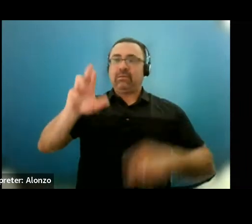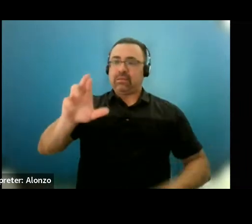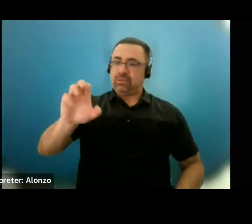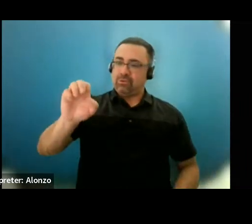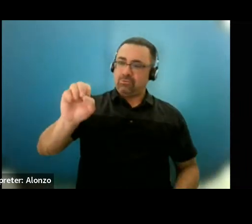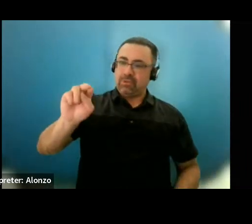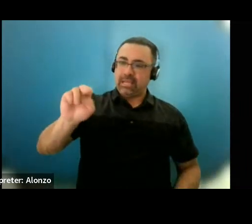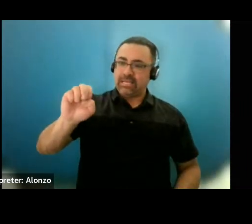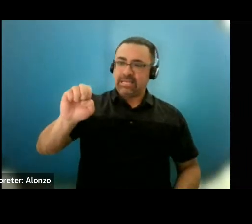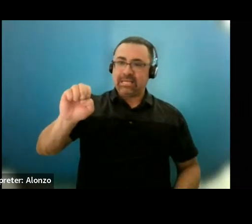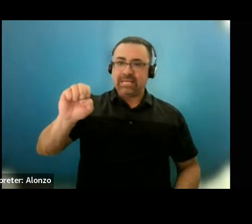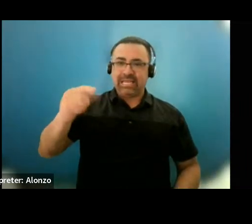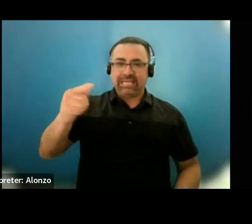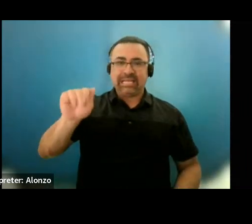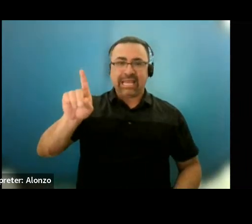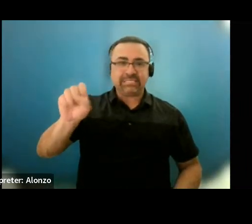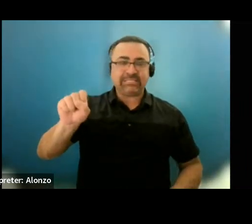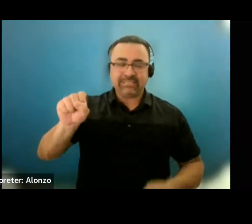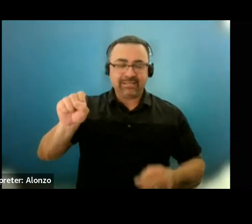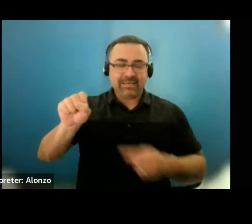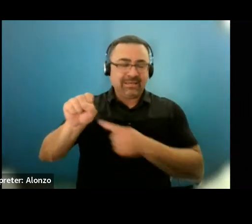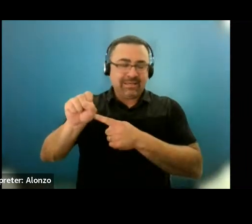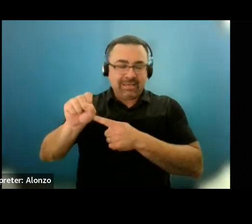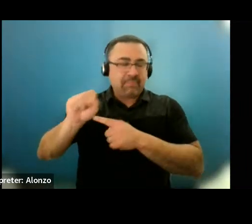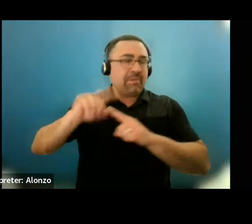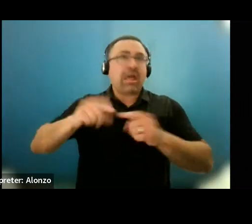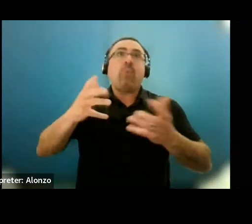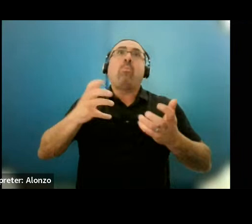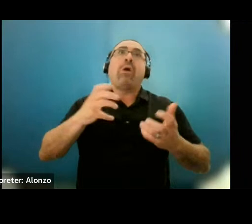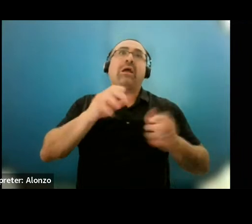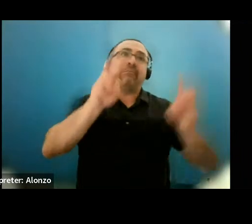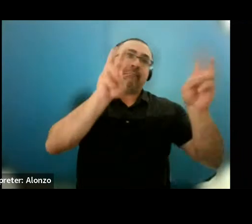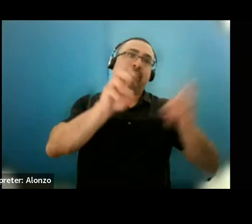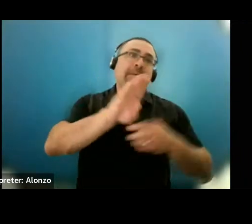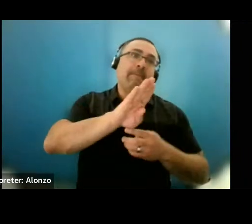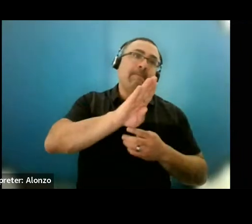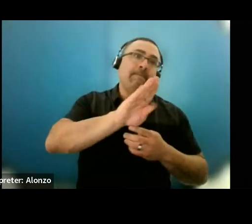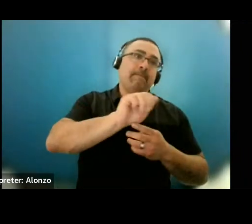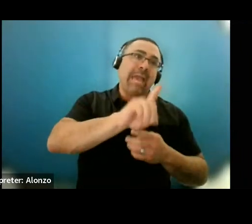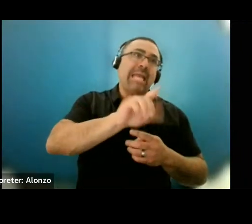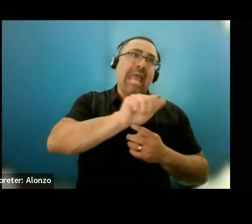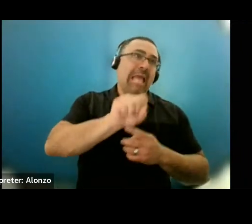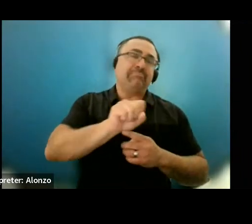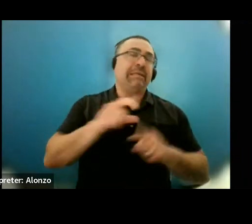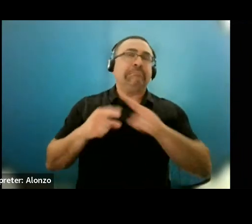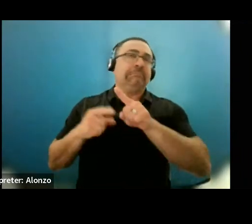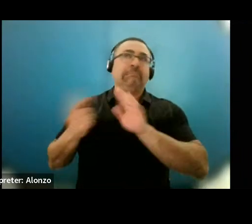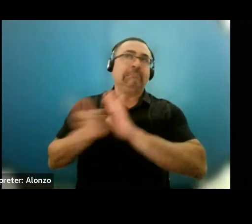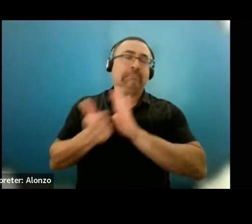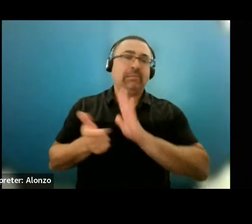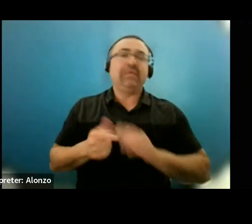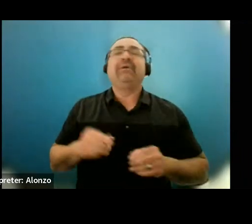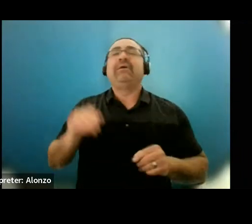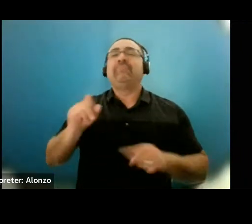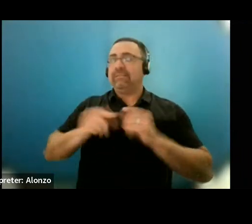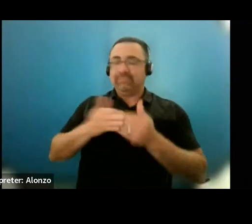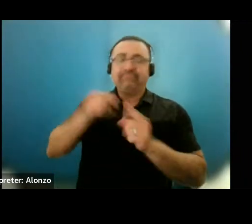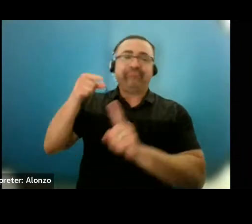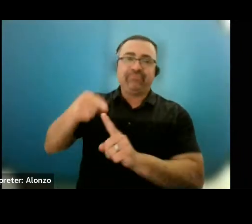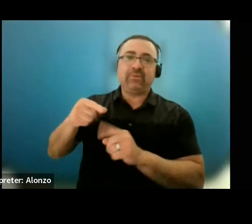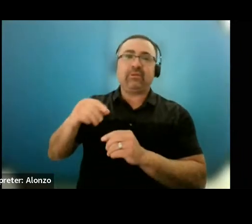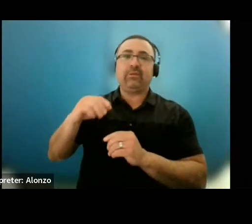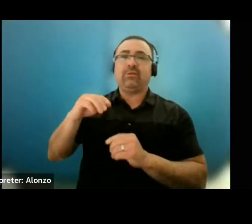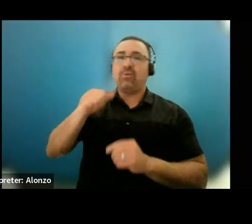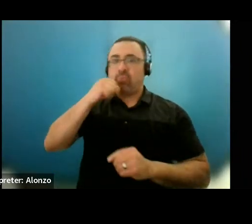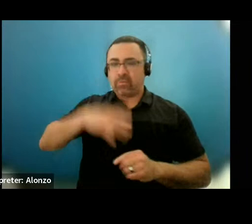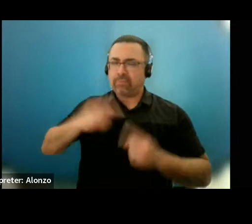badass. So I can't have you badasses with disabilities, but it's called Renegades. And the first story is about Kitty O'Neill, who is a